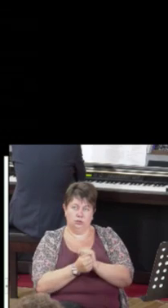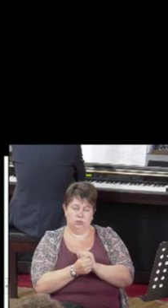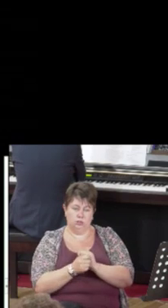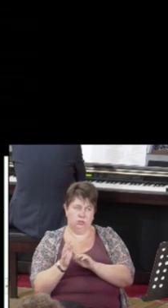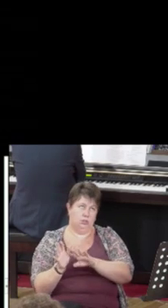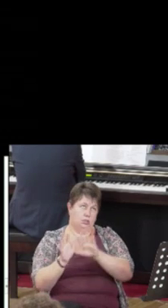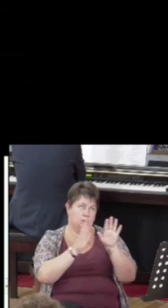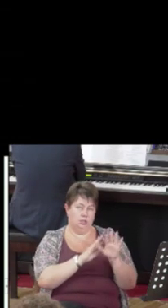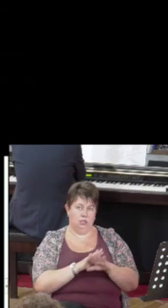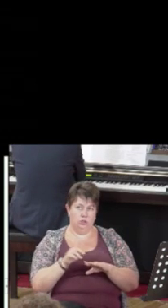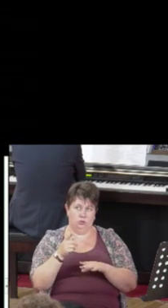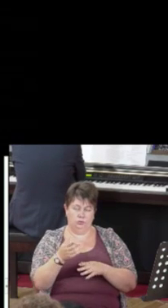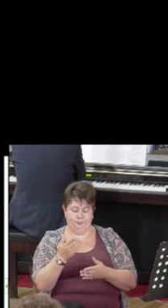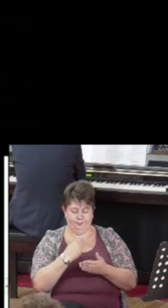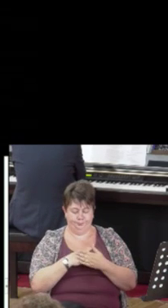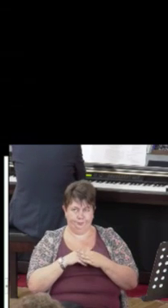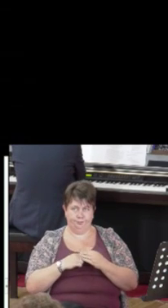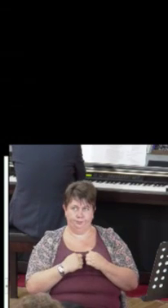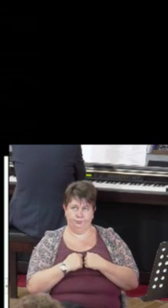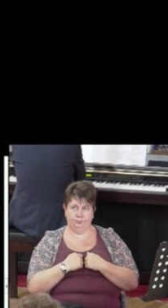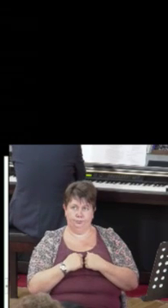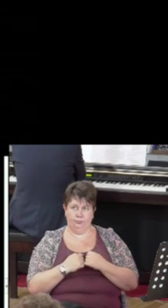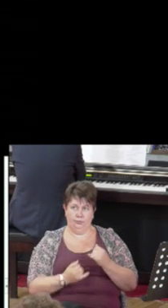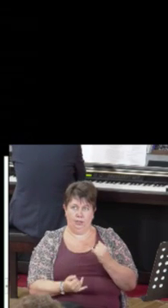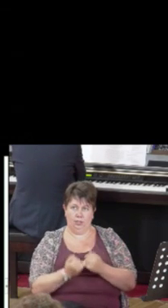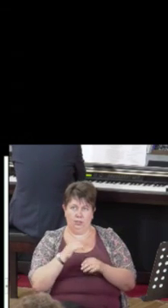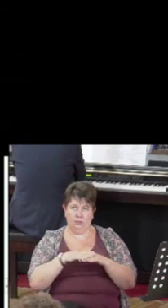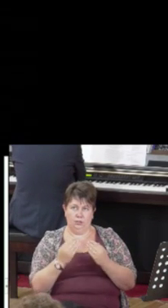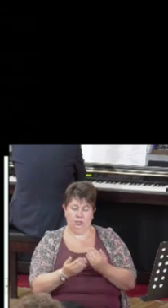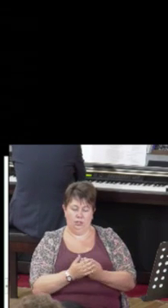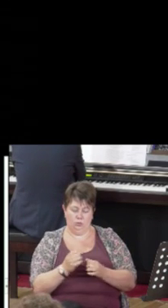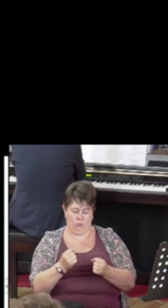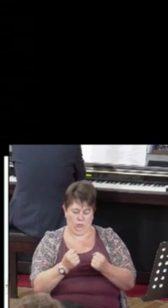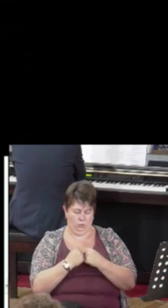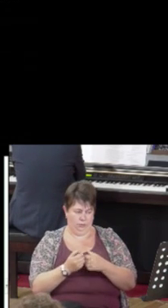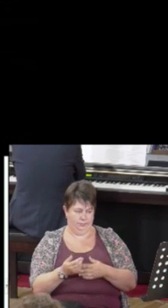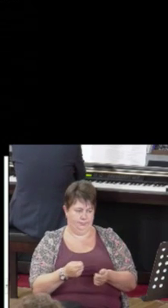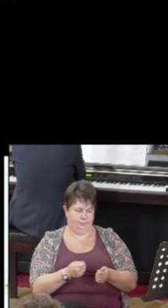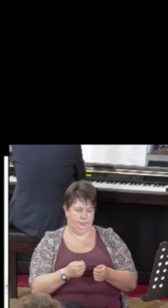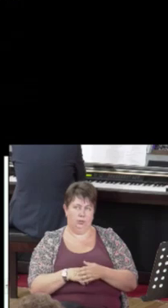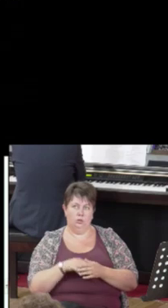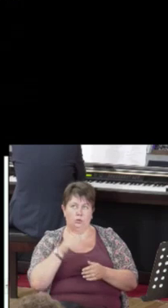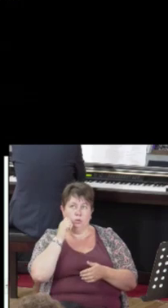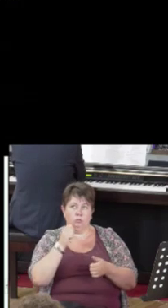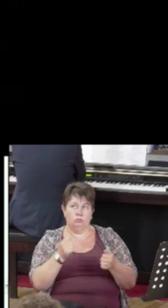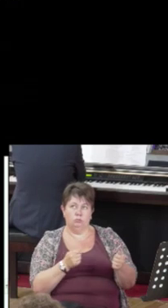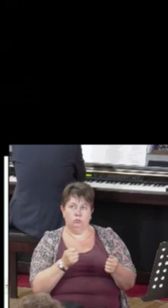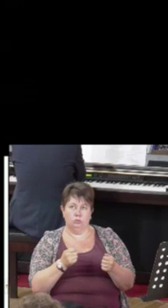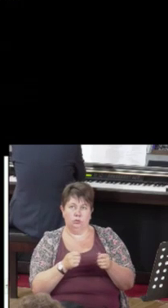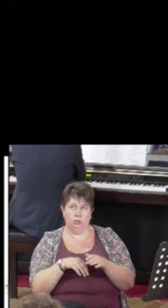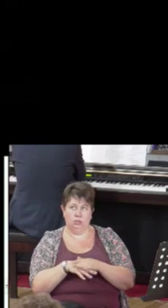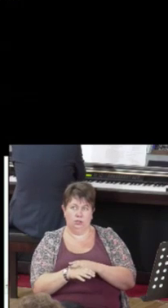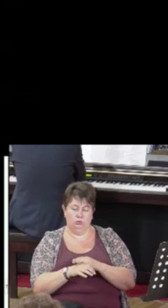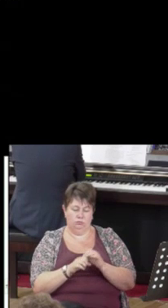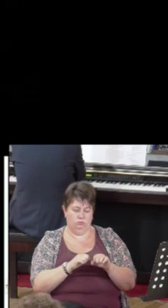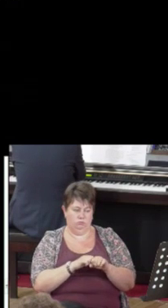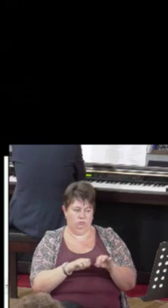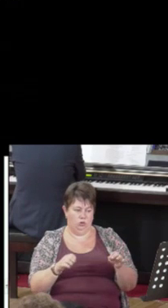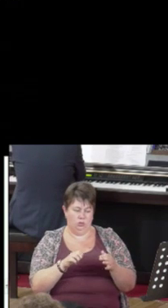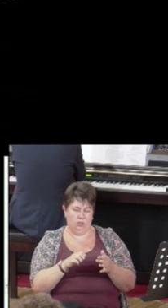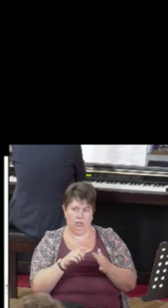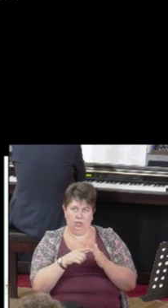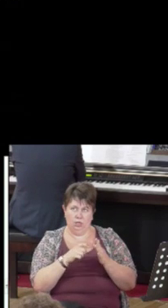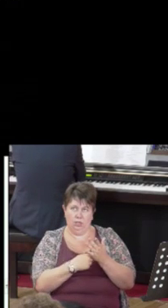inheritance, the ends of the earth your possession. You will rule them with an iron scepter. You will dash them to pieces like